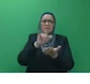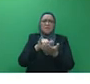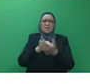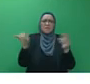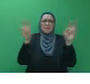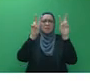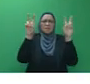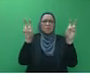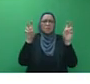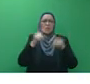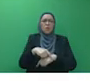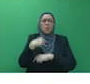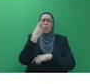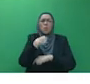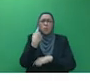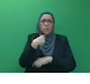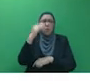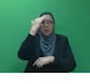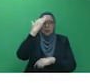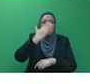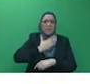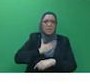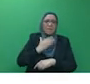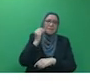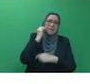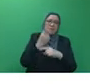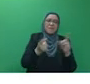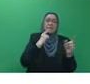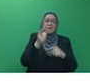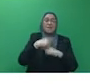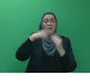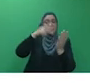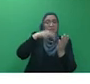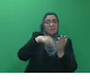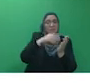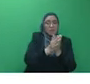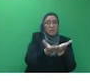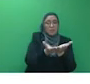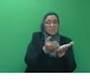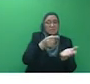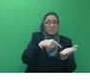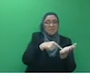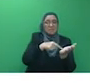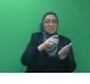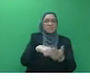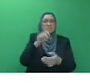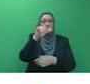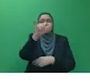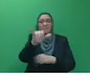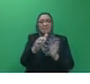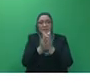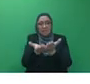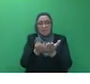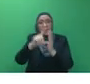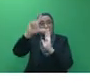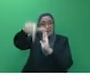i i read the book okay it was the book yeah and then there's this video that came about it and basically